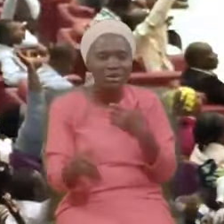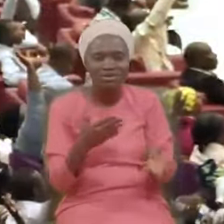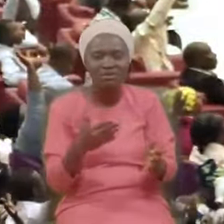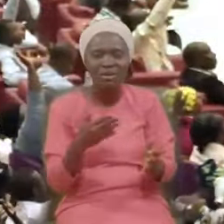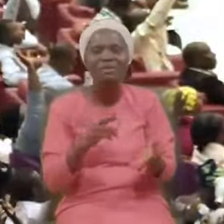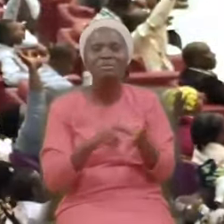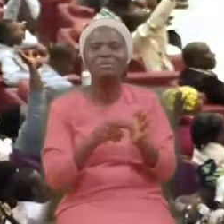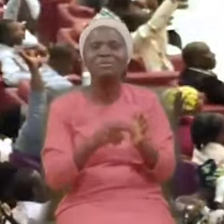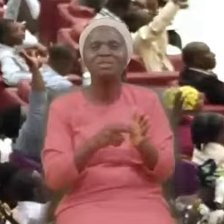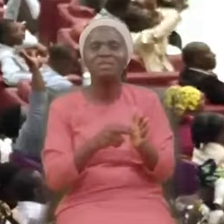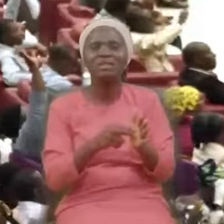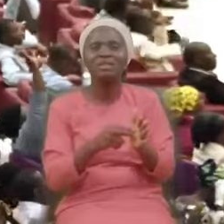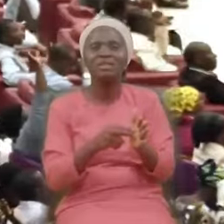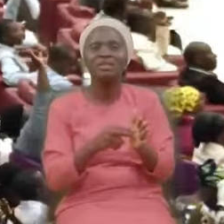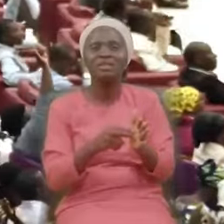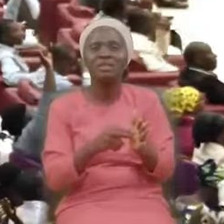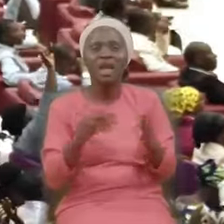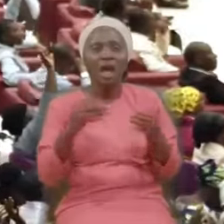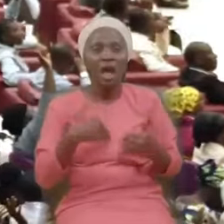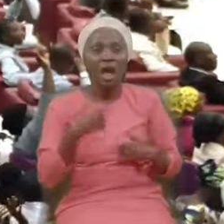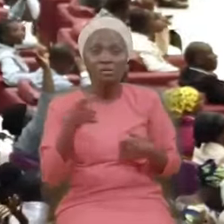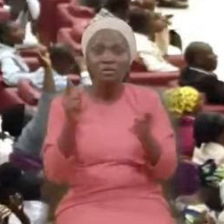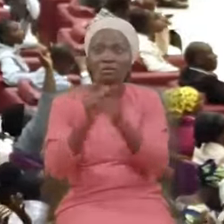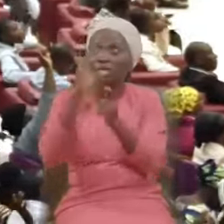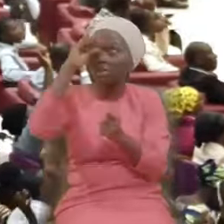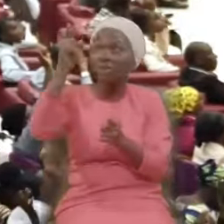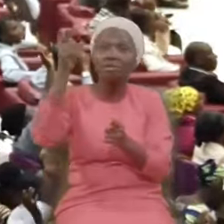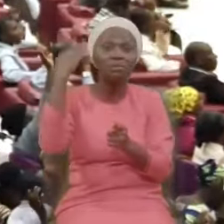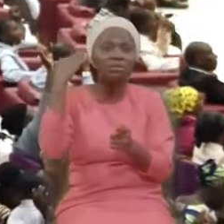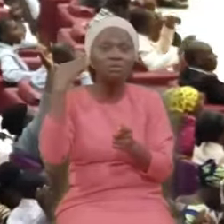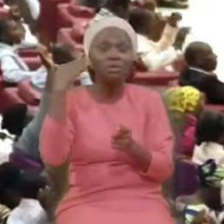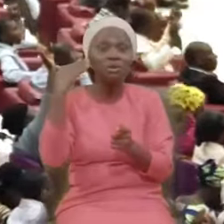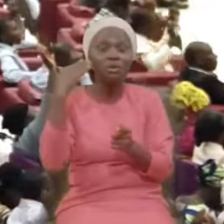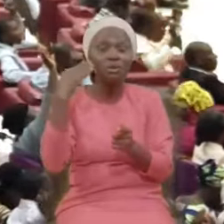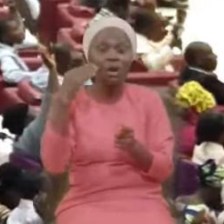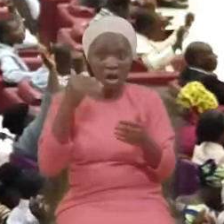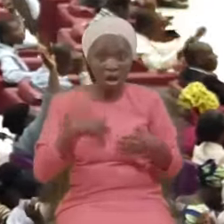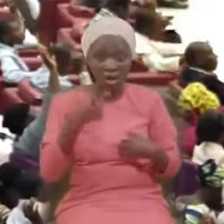Have you met him before? Whosoever, have you seen him before?